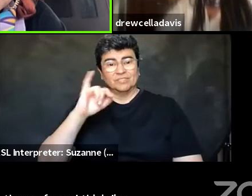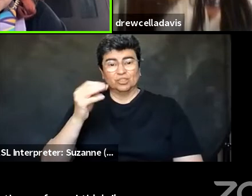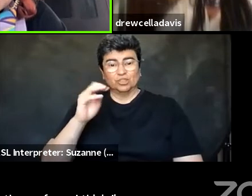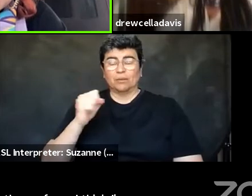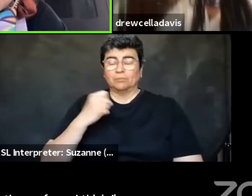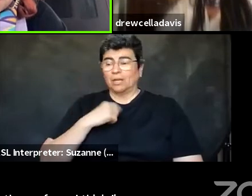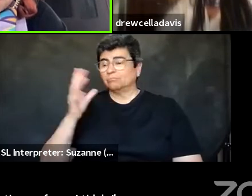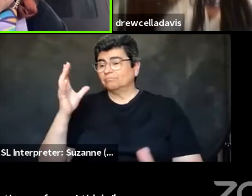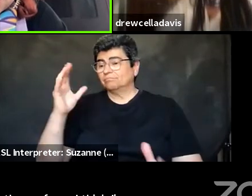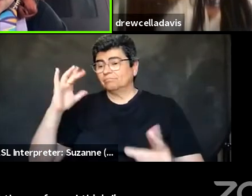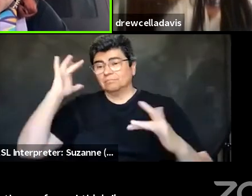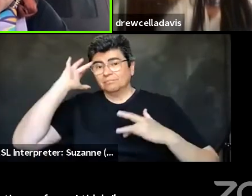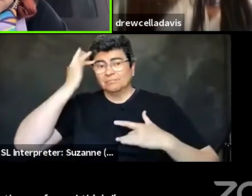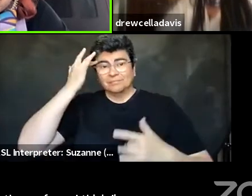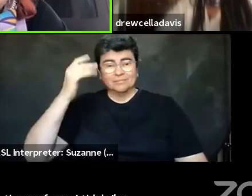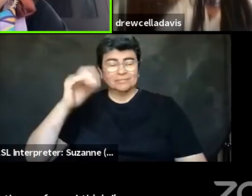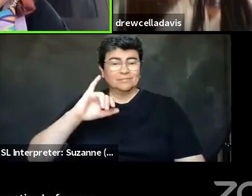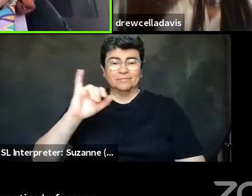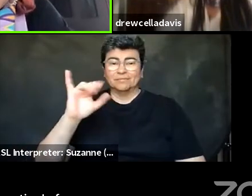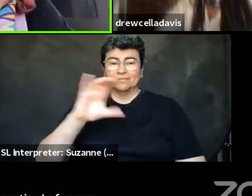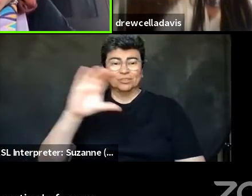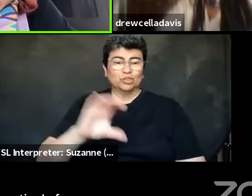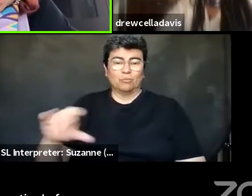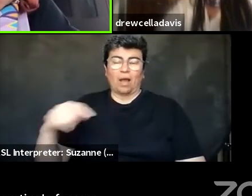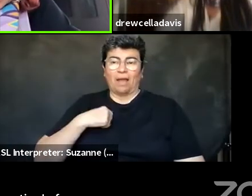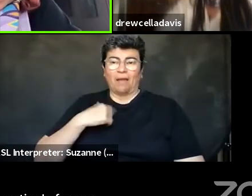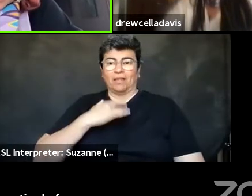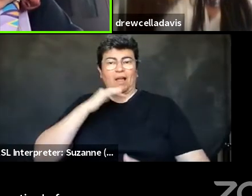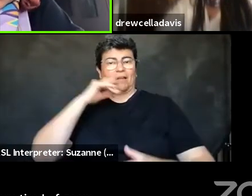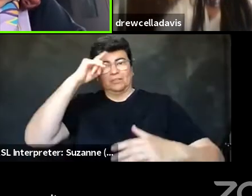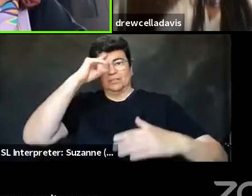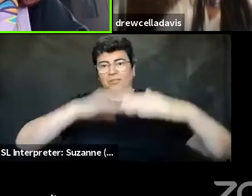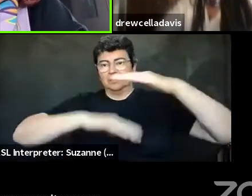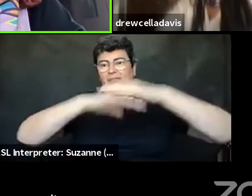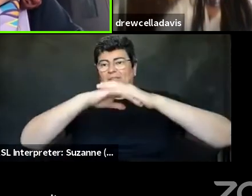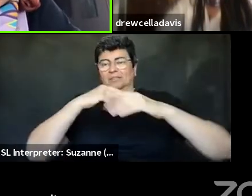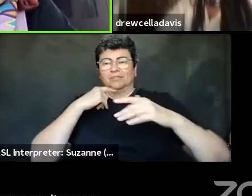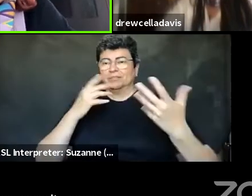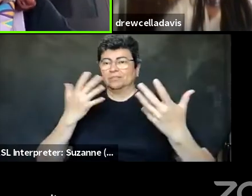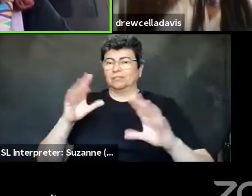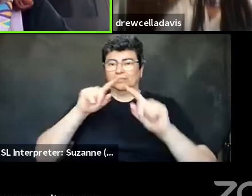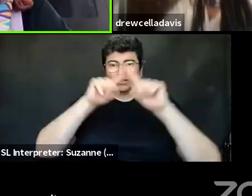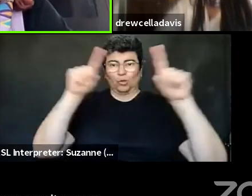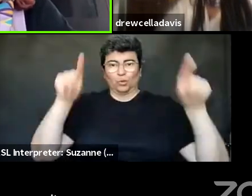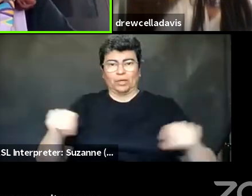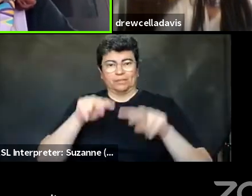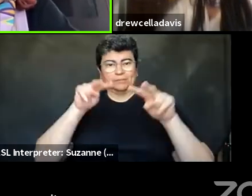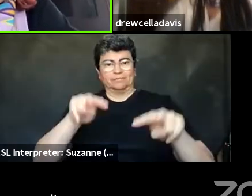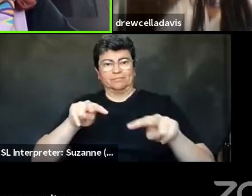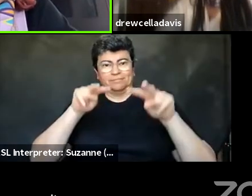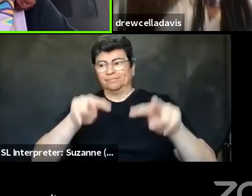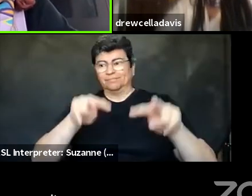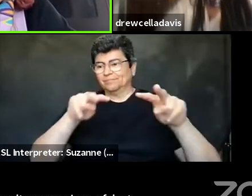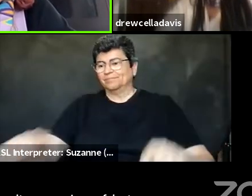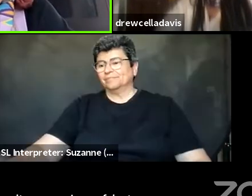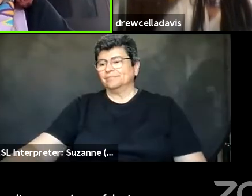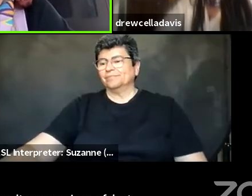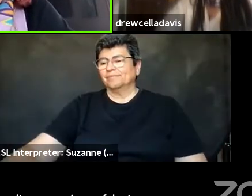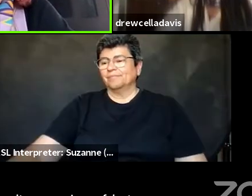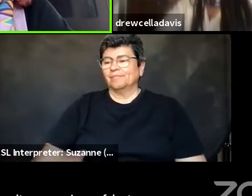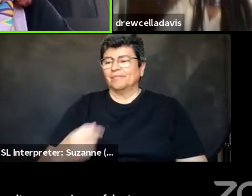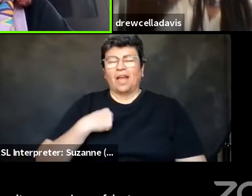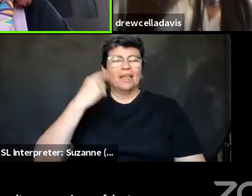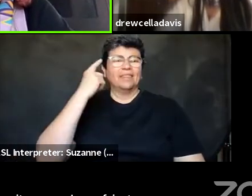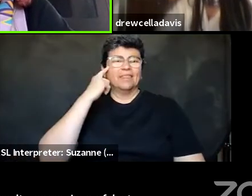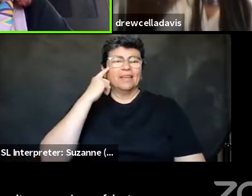Zoom. I feel like I've reached my capacity some days of just staring at a screen. And I think,